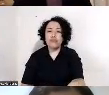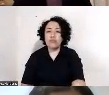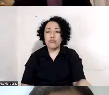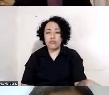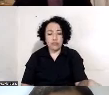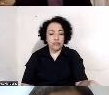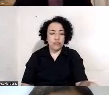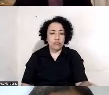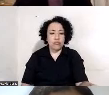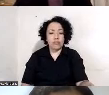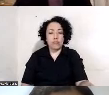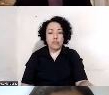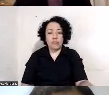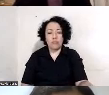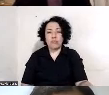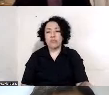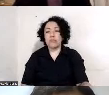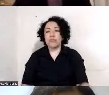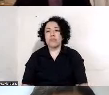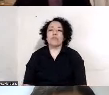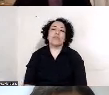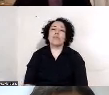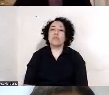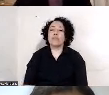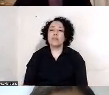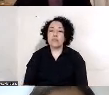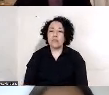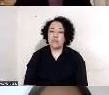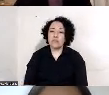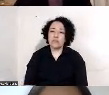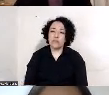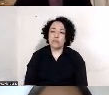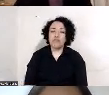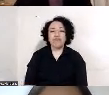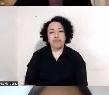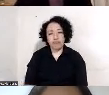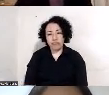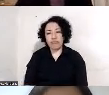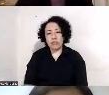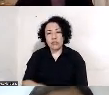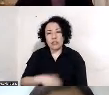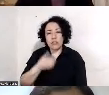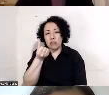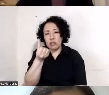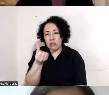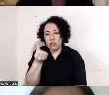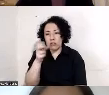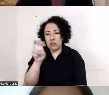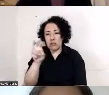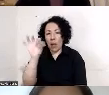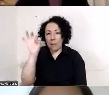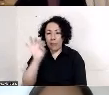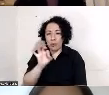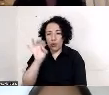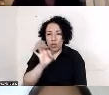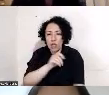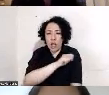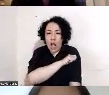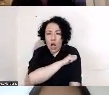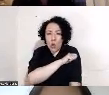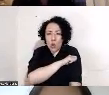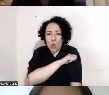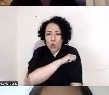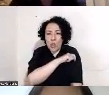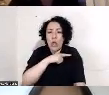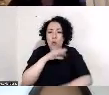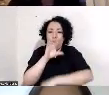huge difference from 2 or 3 decades ago. Então, 65% desses alunos faziam cursos